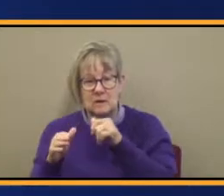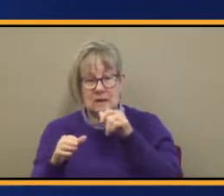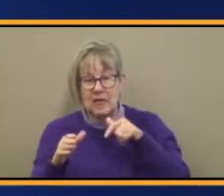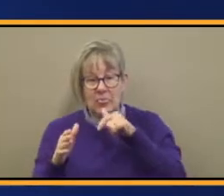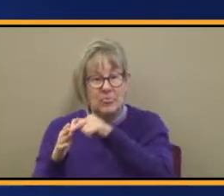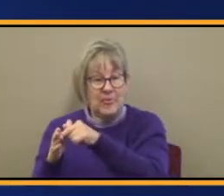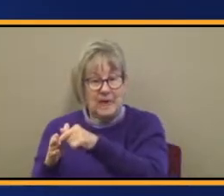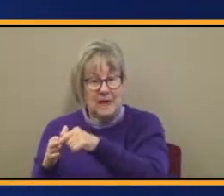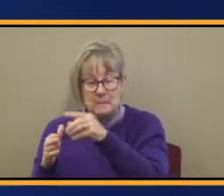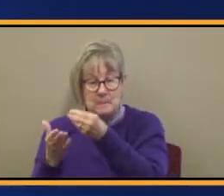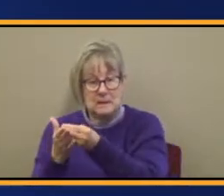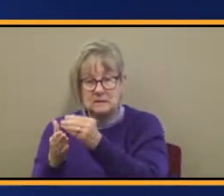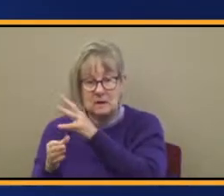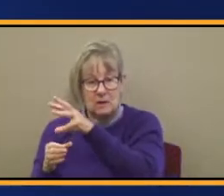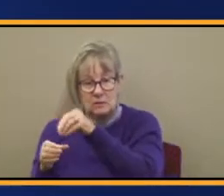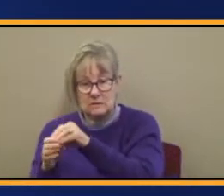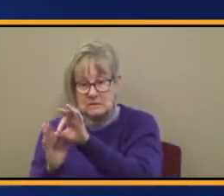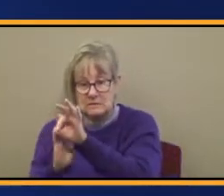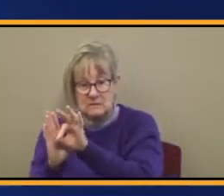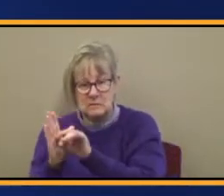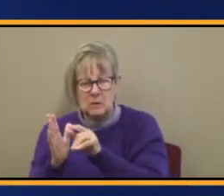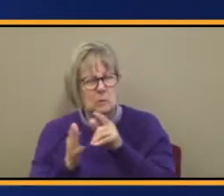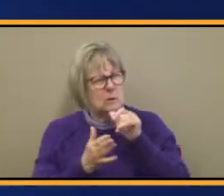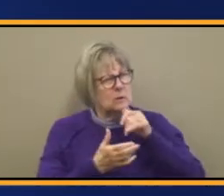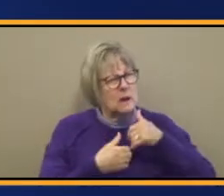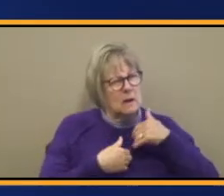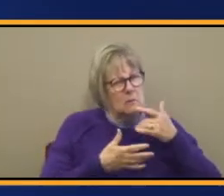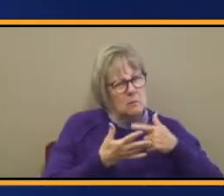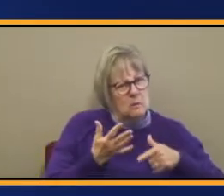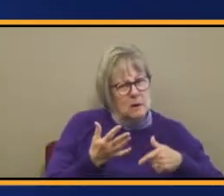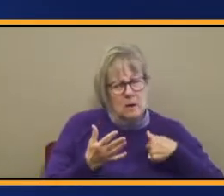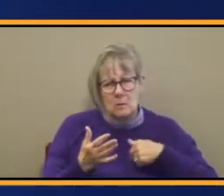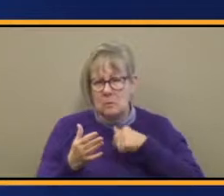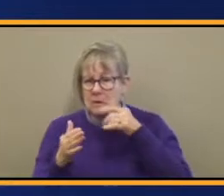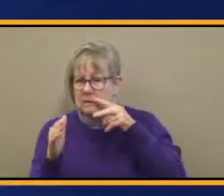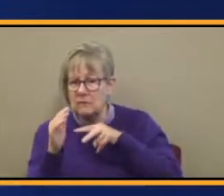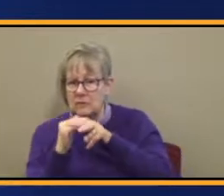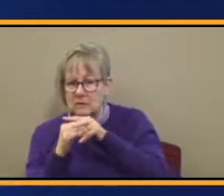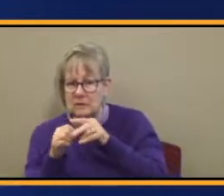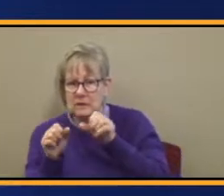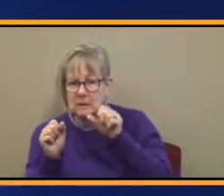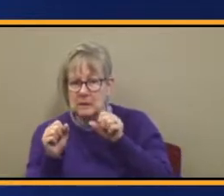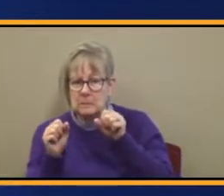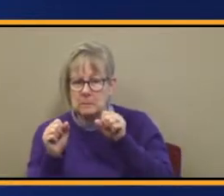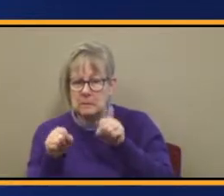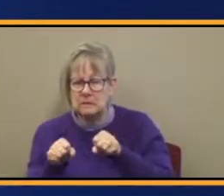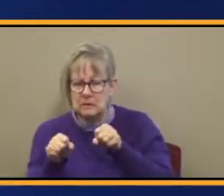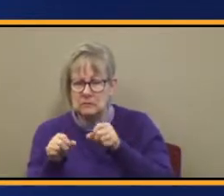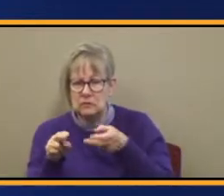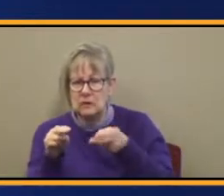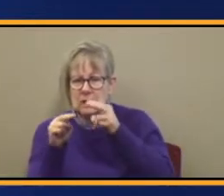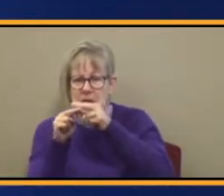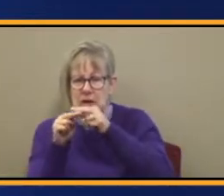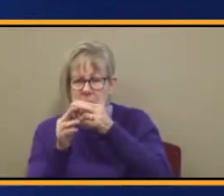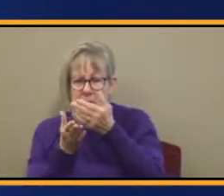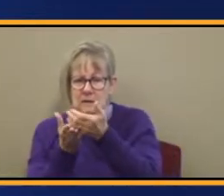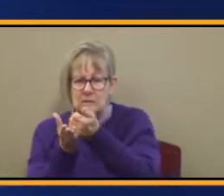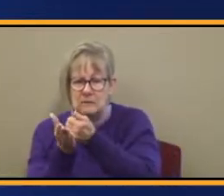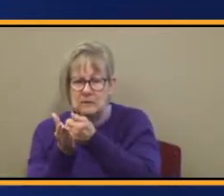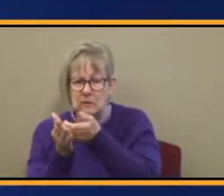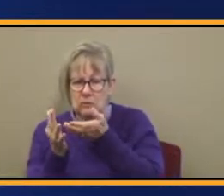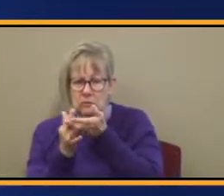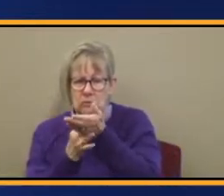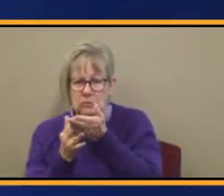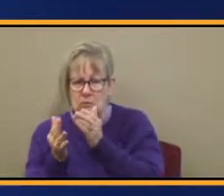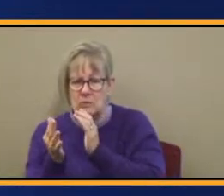We don't have. We're not forecasting the potential for the increased revenues to our general fund as a result of